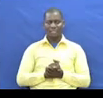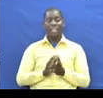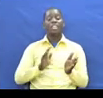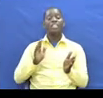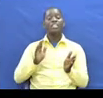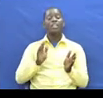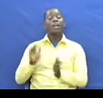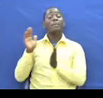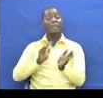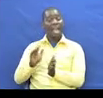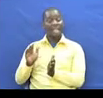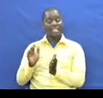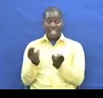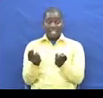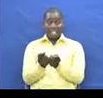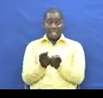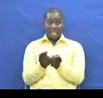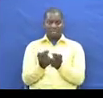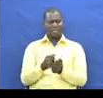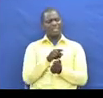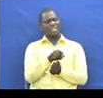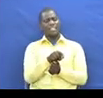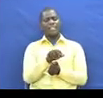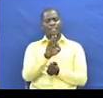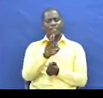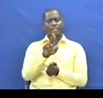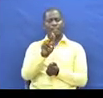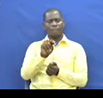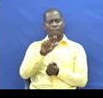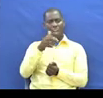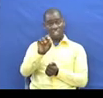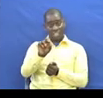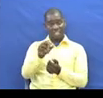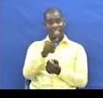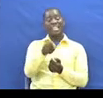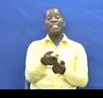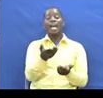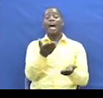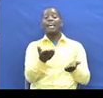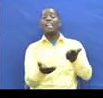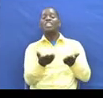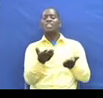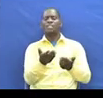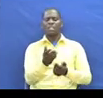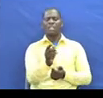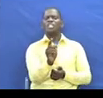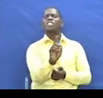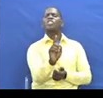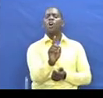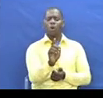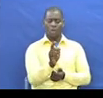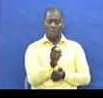that if I define by using the ordered pairs, I would simply say a function is a relation